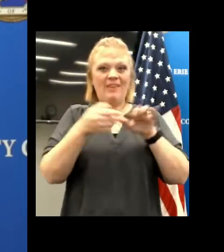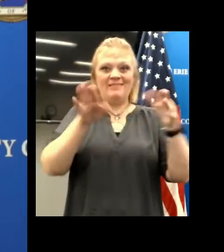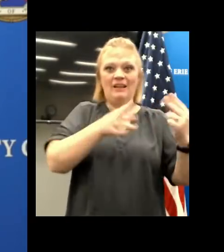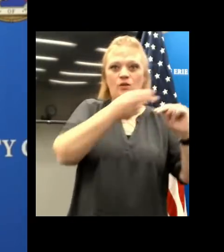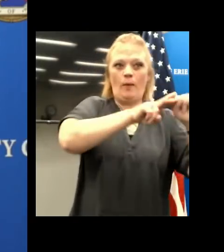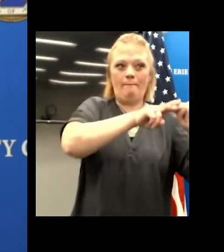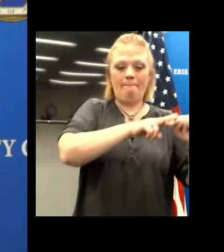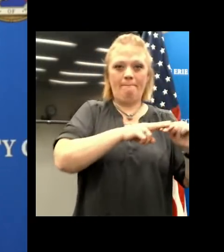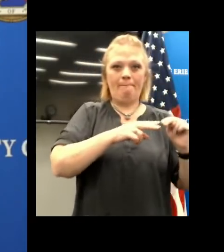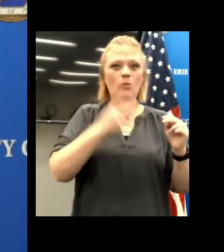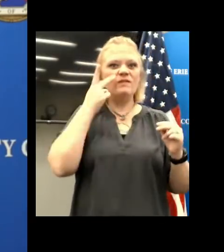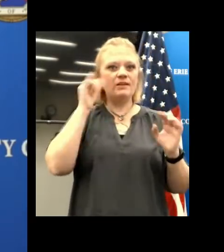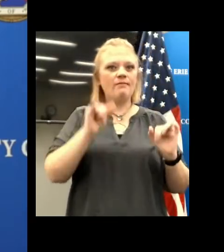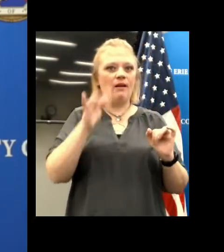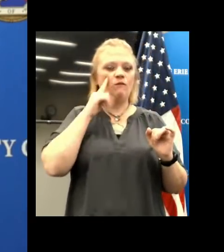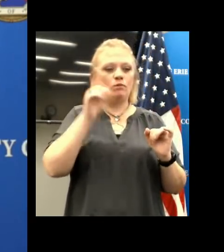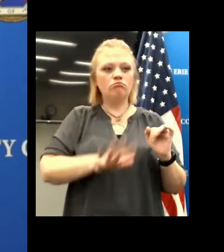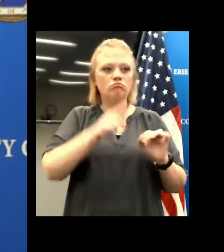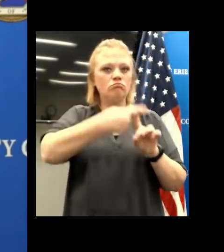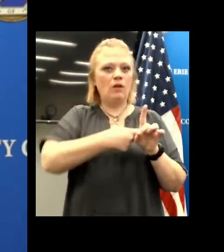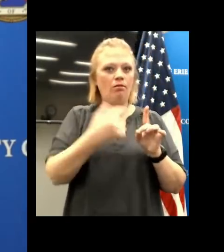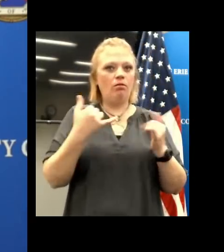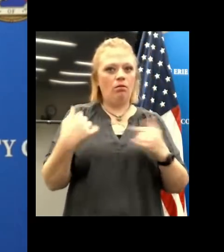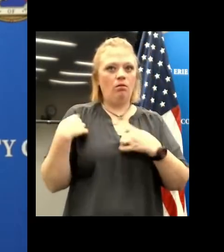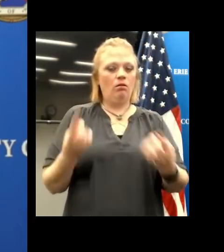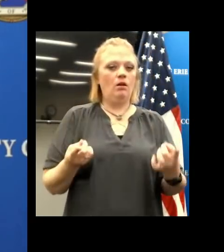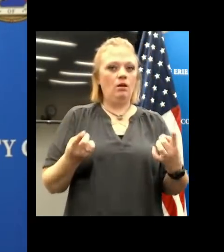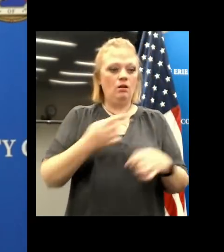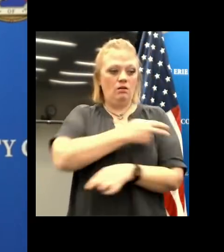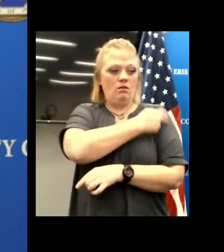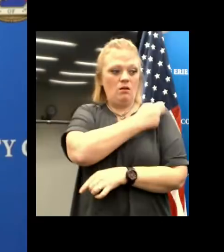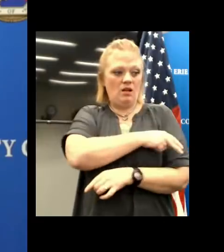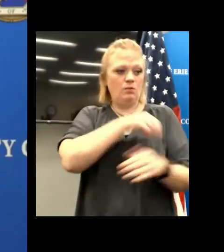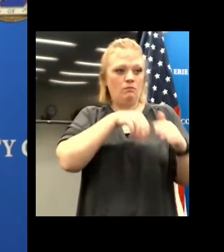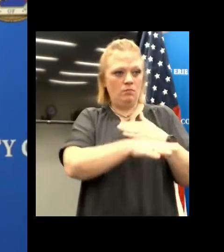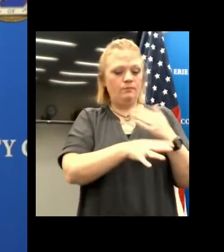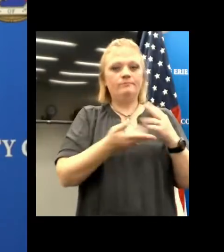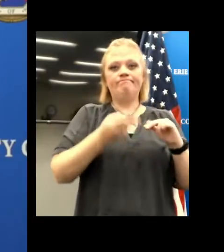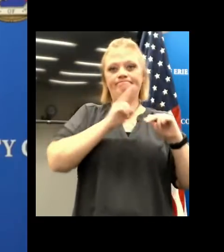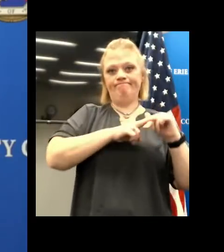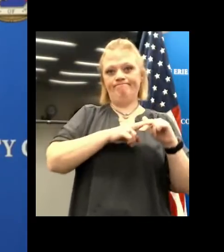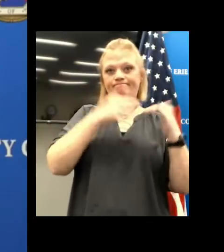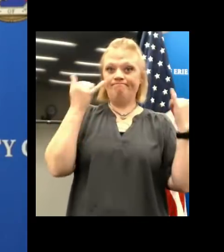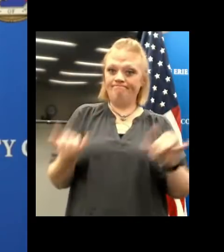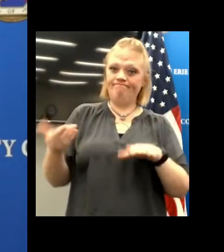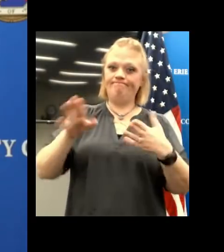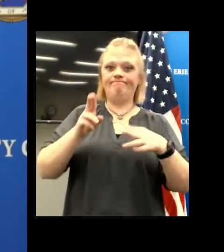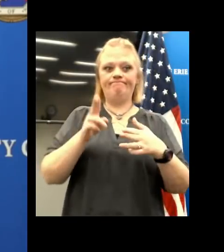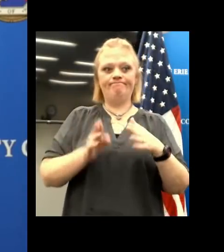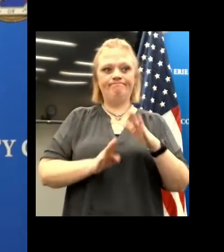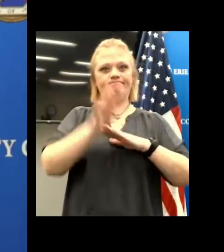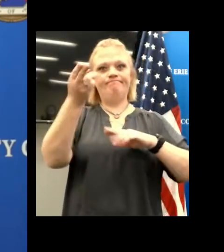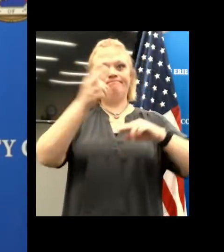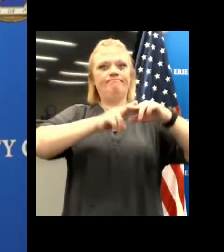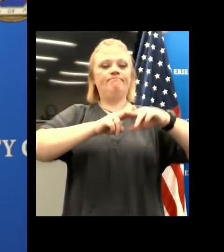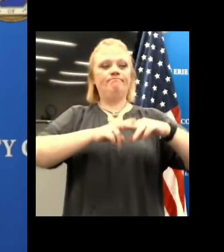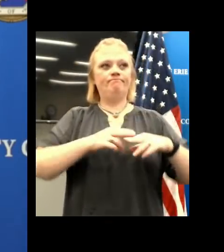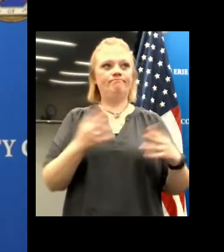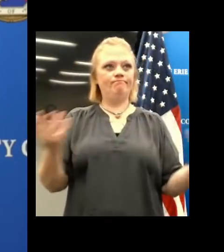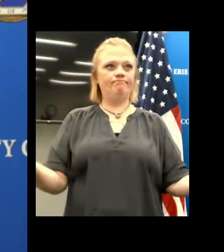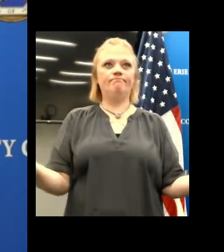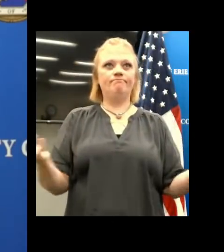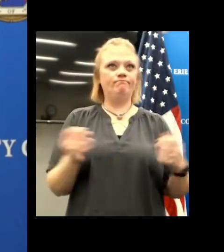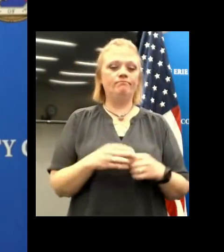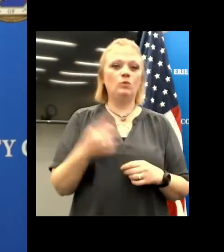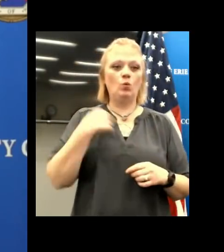rate go up for basically a month now. And the hospitalizations went up. And now the deaths are going up. So we're going to